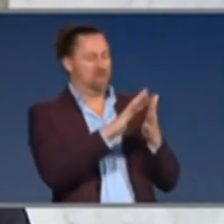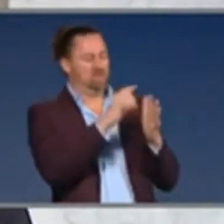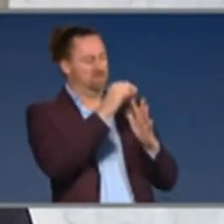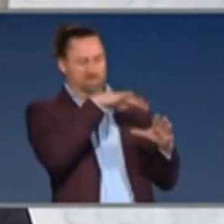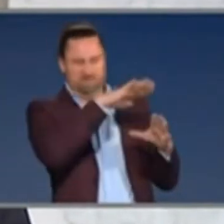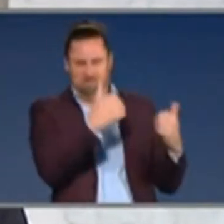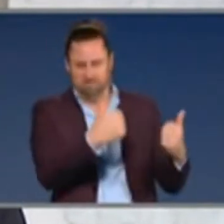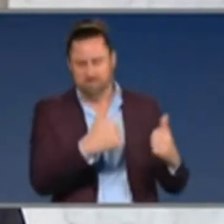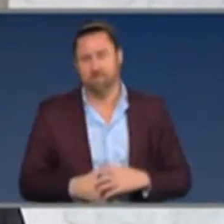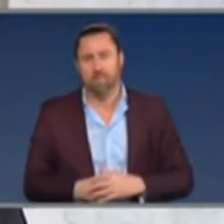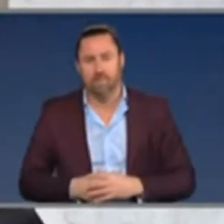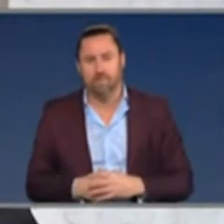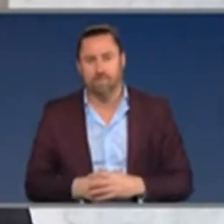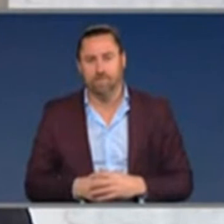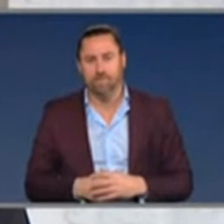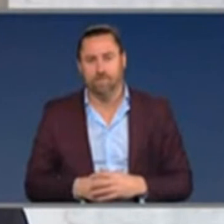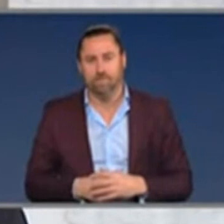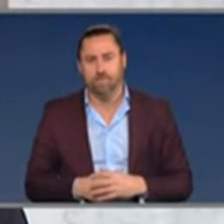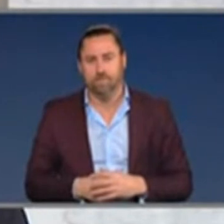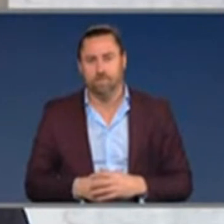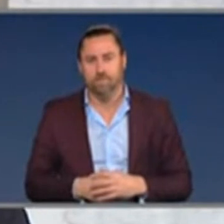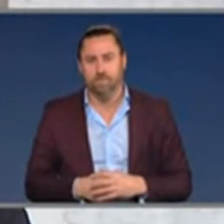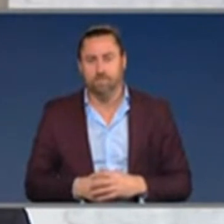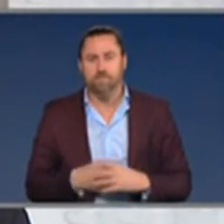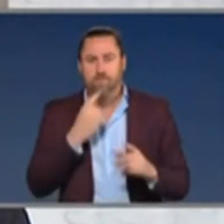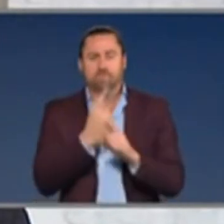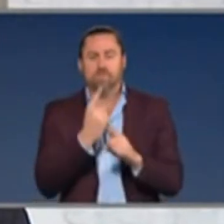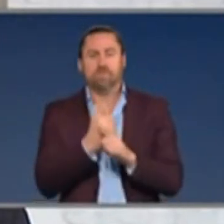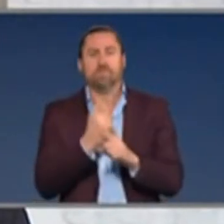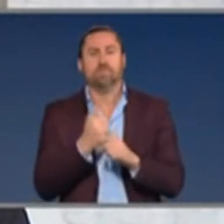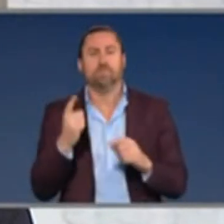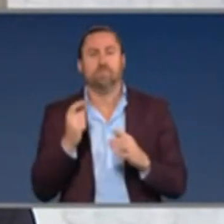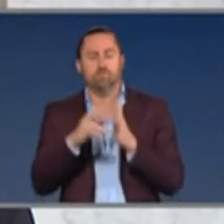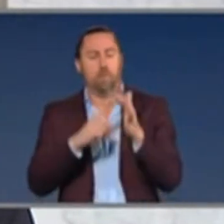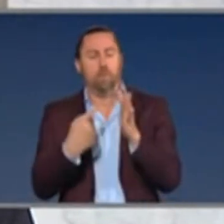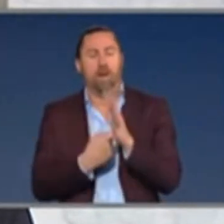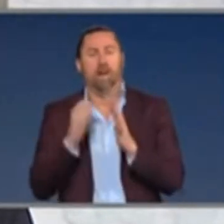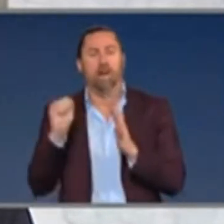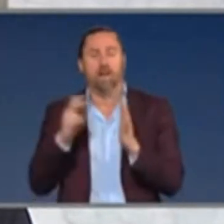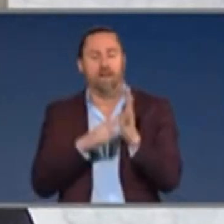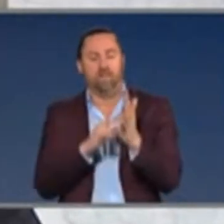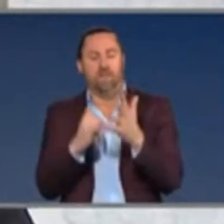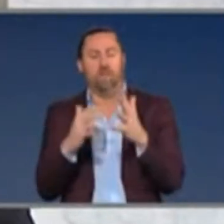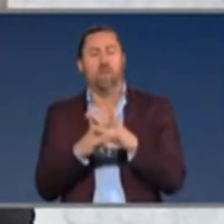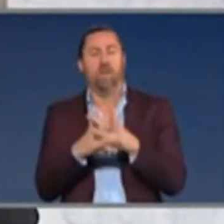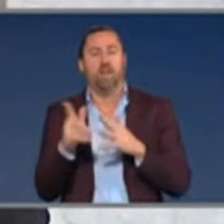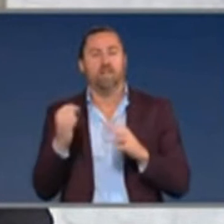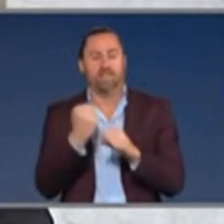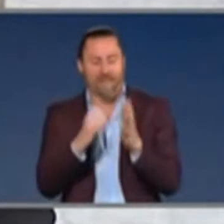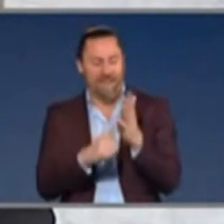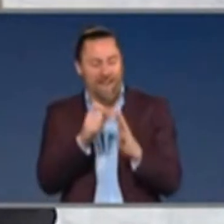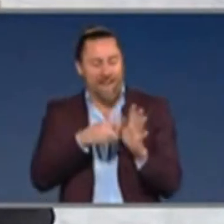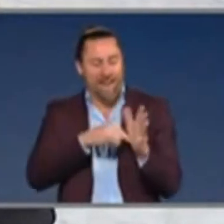country. While I spoke to Premier Berejiklian this morning, to Gladys, and she is